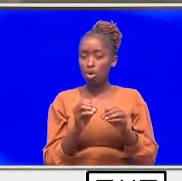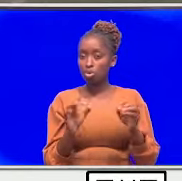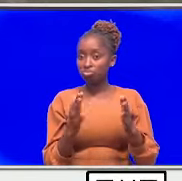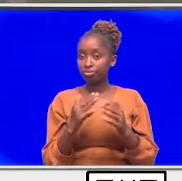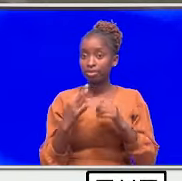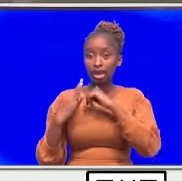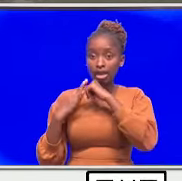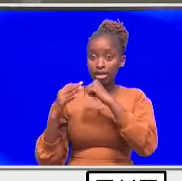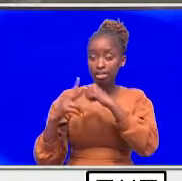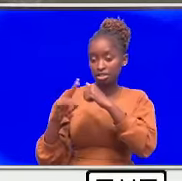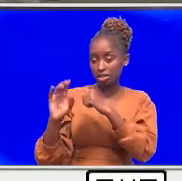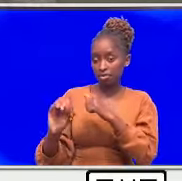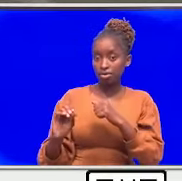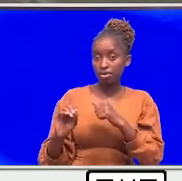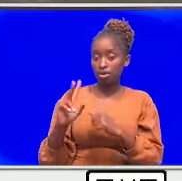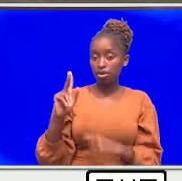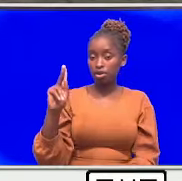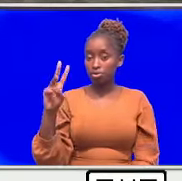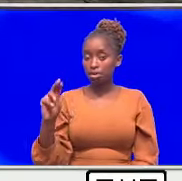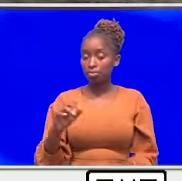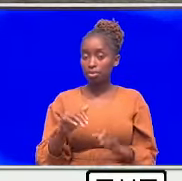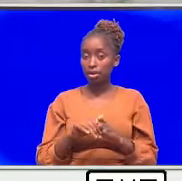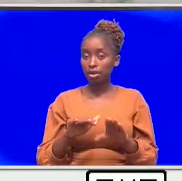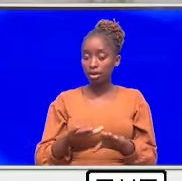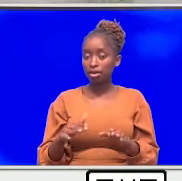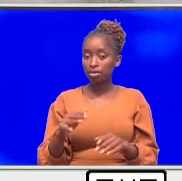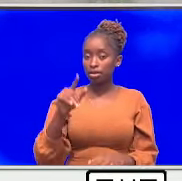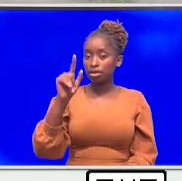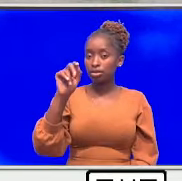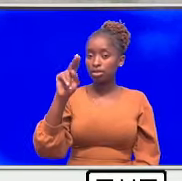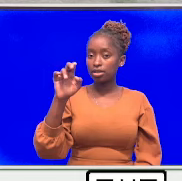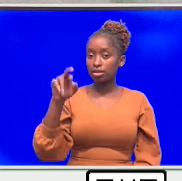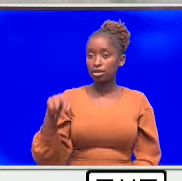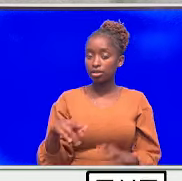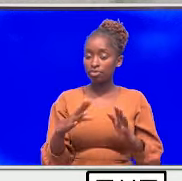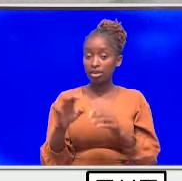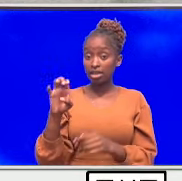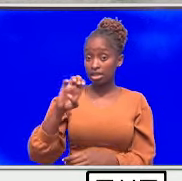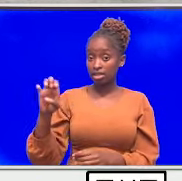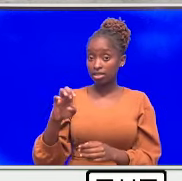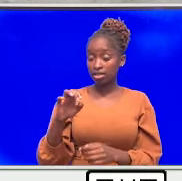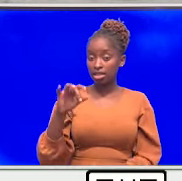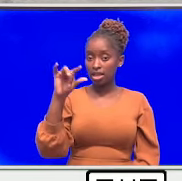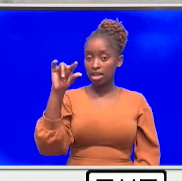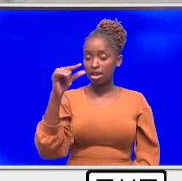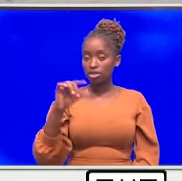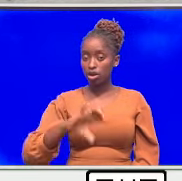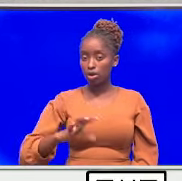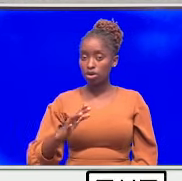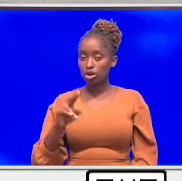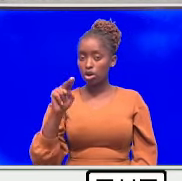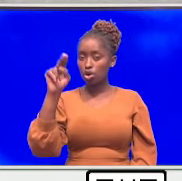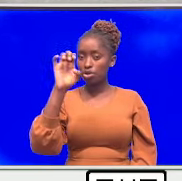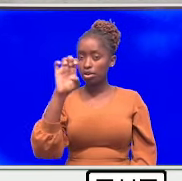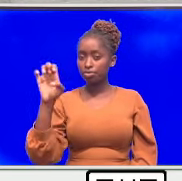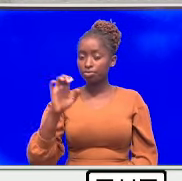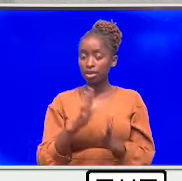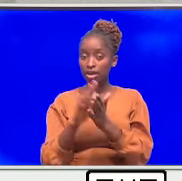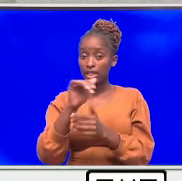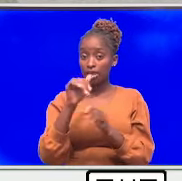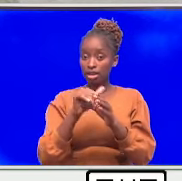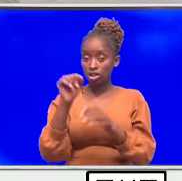borders Isiolo County to the north, Tana River County to the east, Garissa County to the northeast, Tharaka Nithi County to the south. It